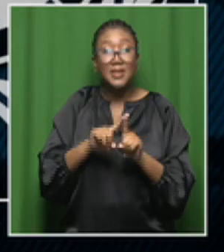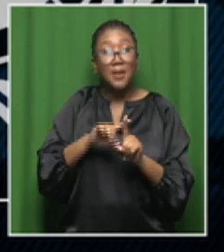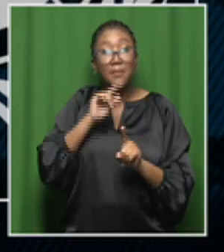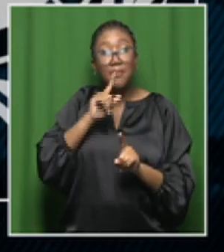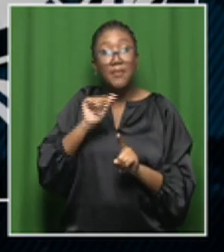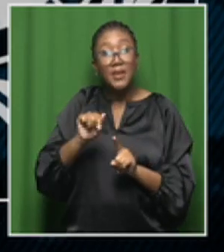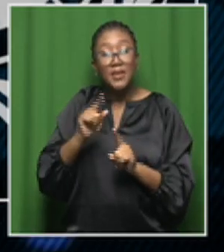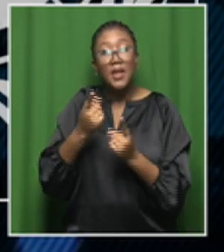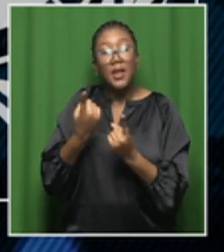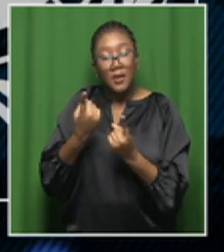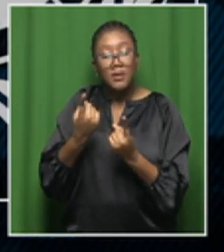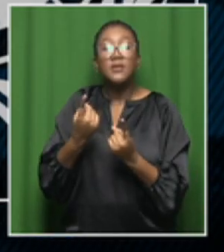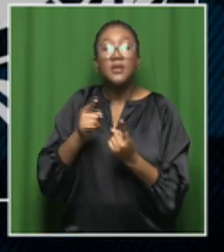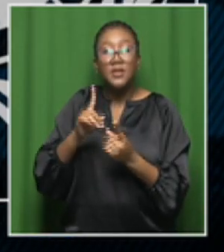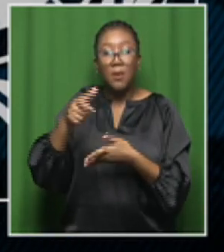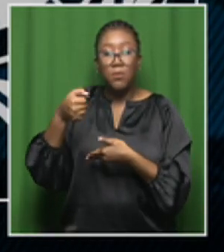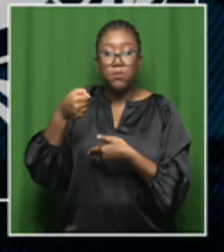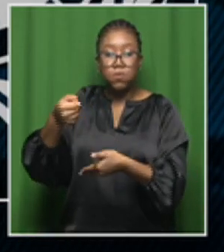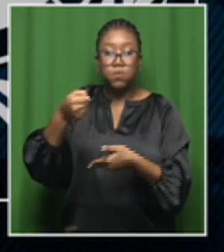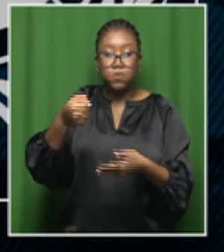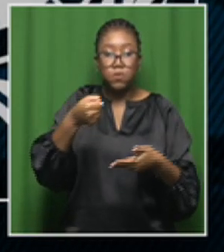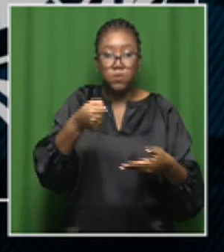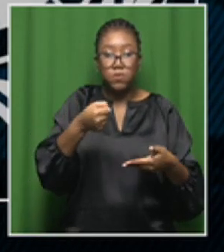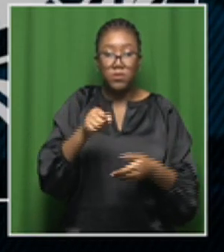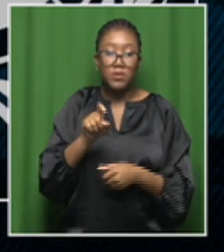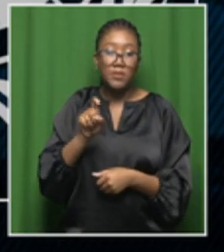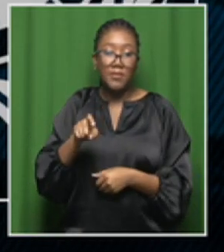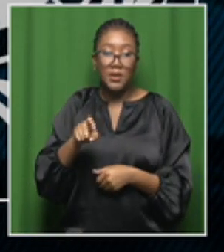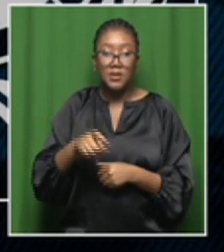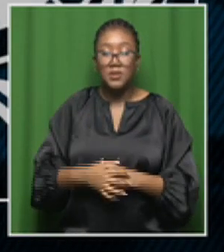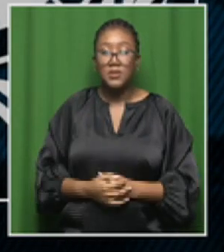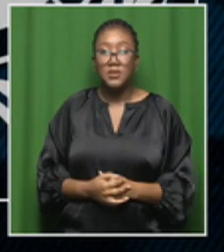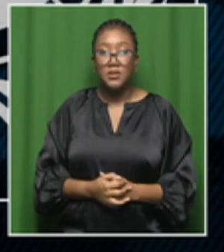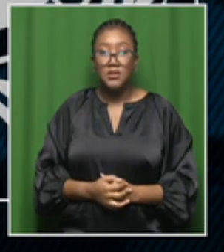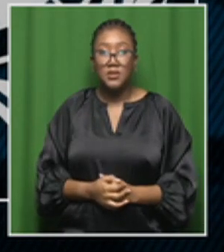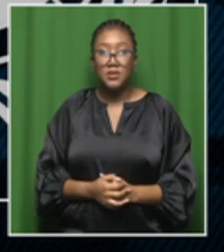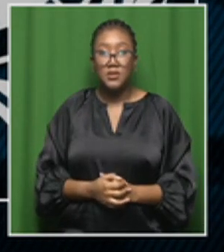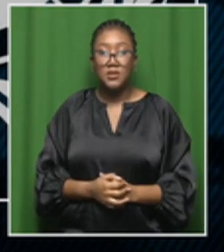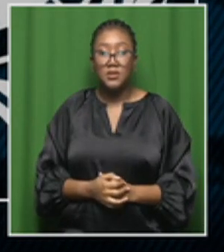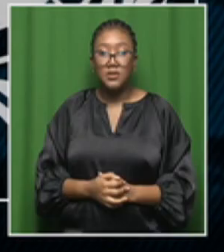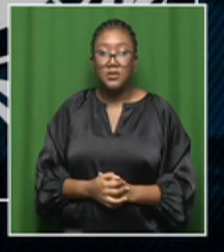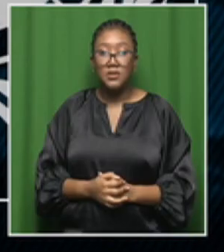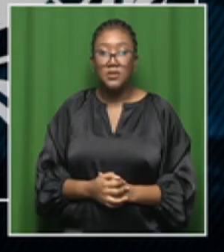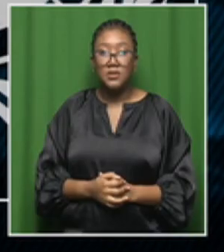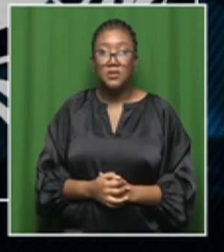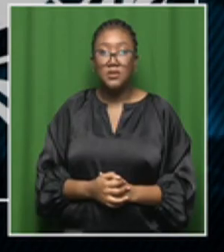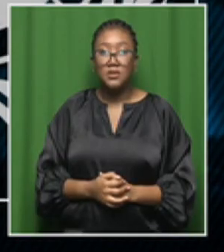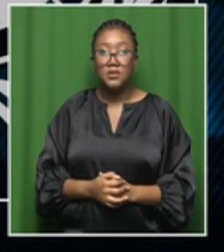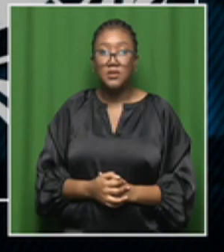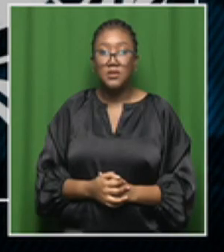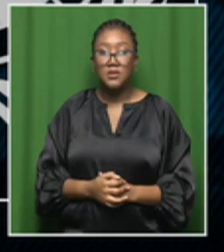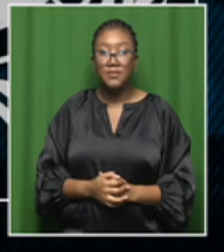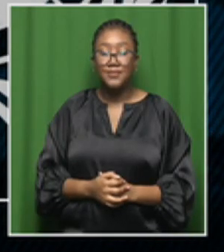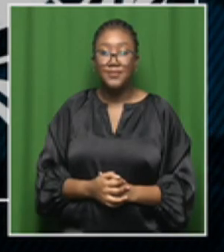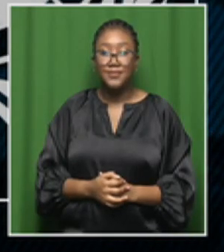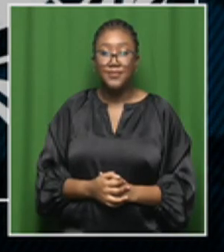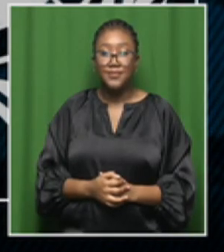over $4 billion flash appeal to reach 3 million people in Gaza and the West Bank in